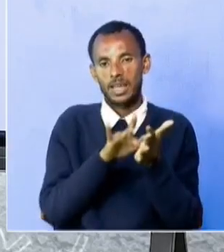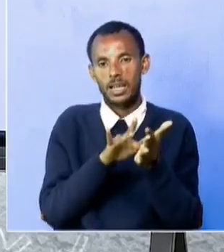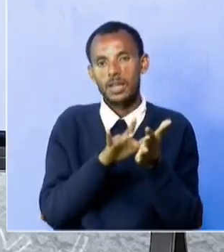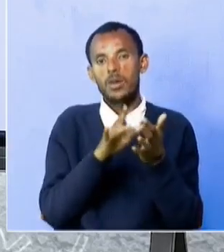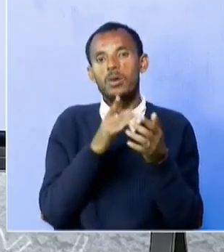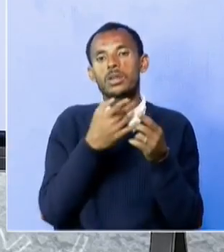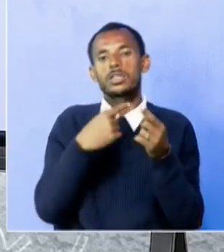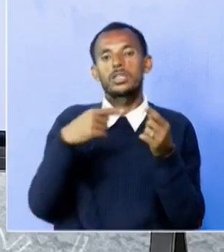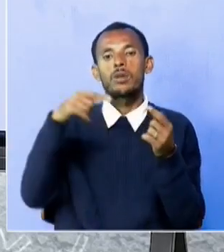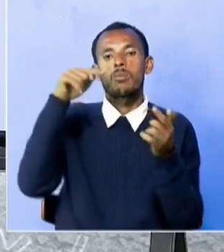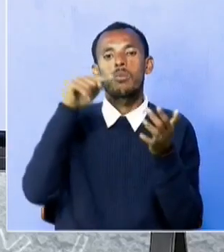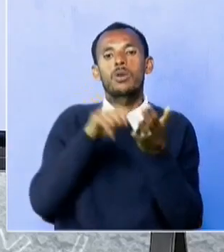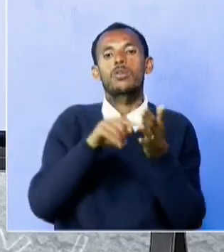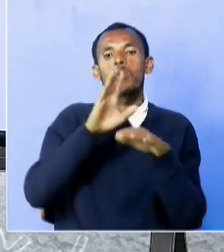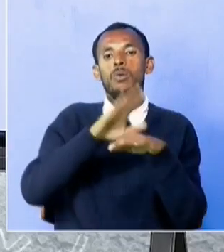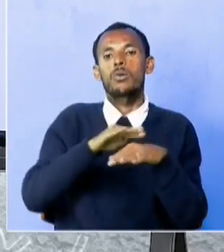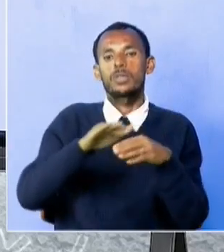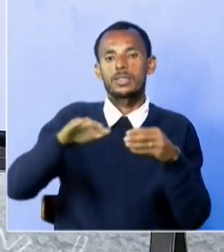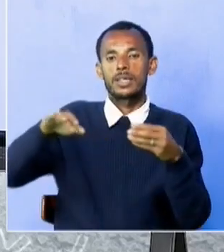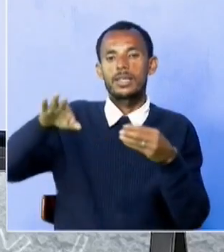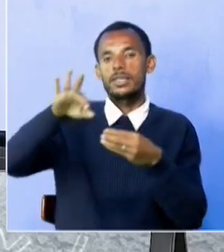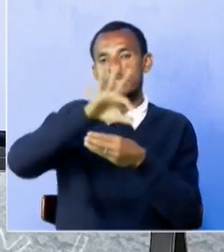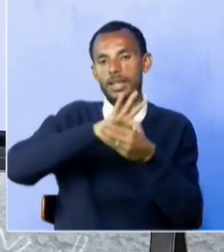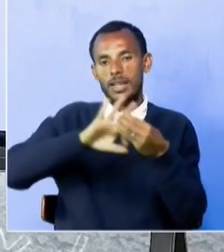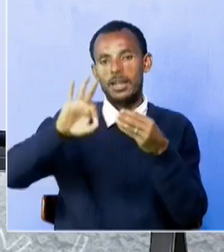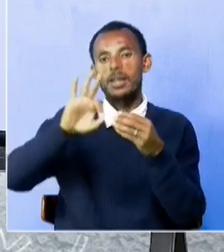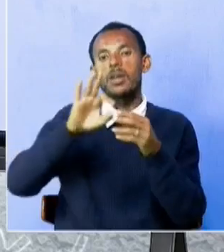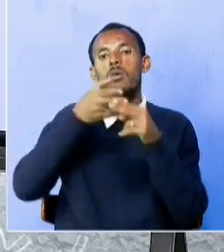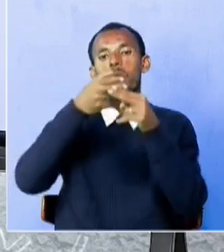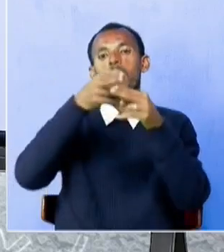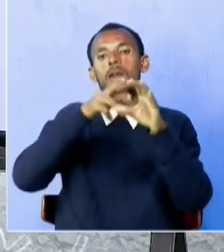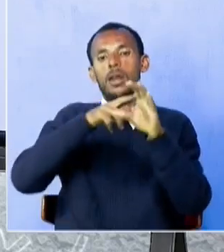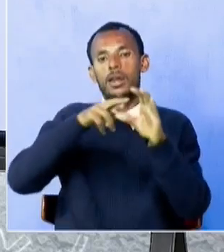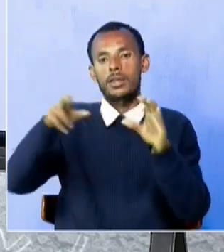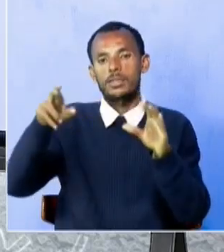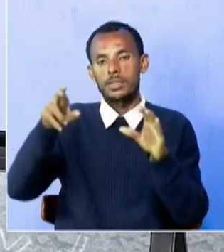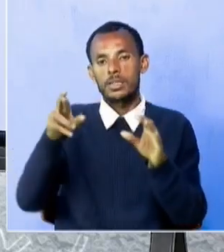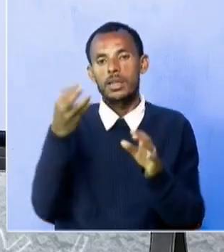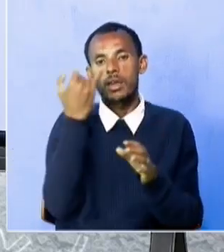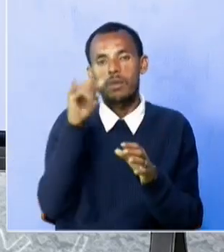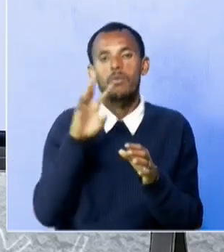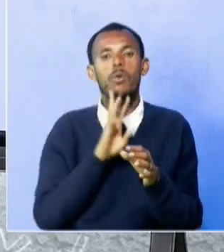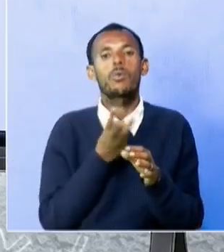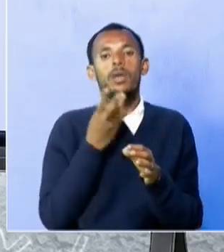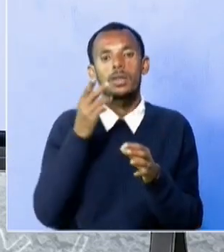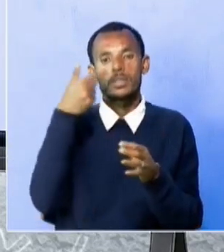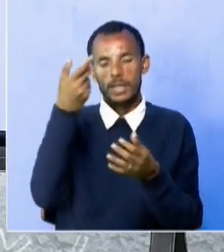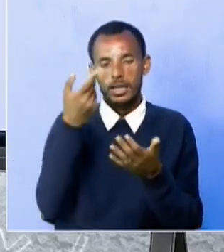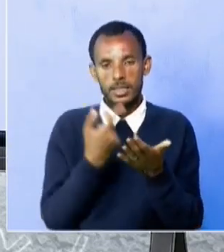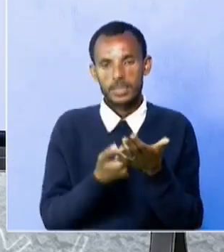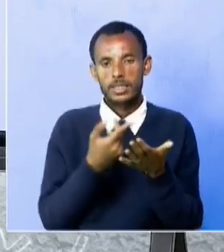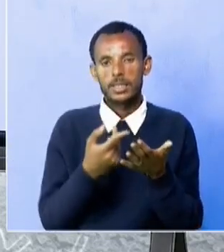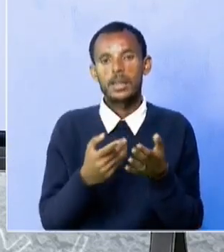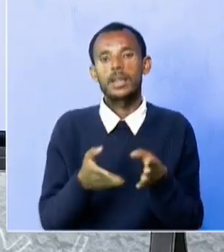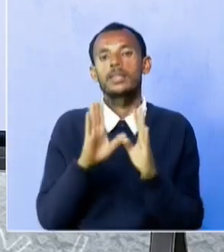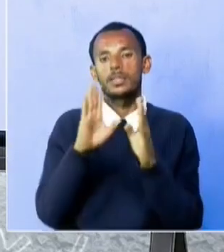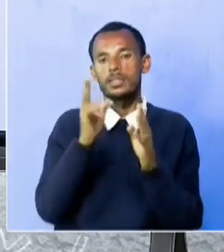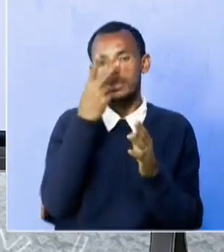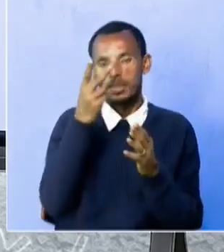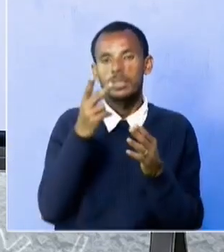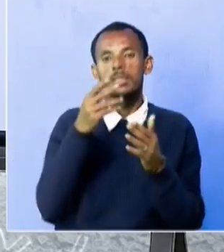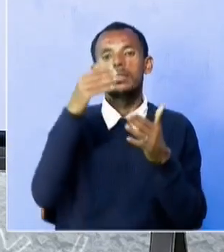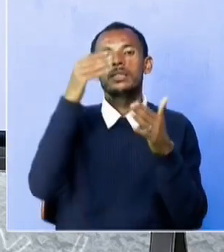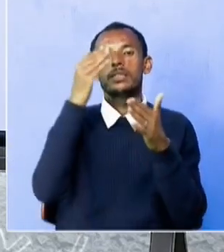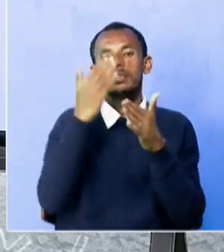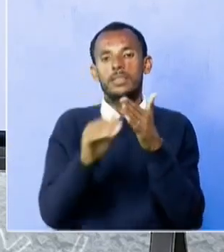point on the circle is radius. So if we say this much, let's see some other